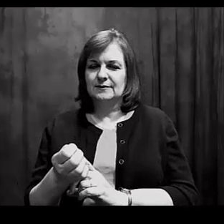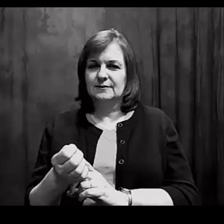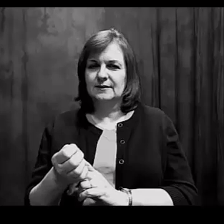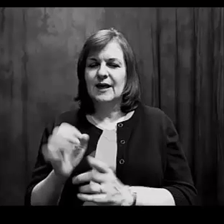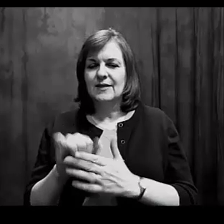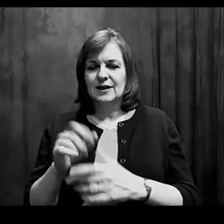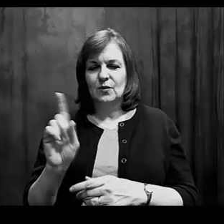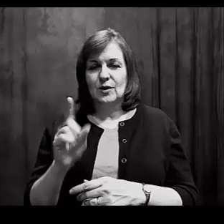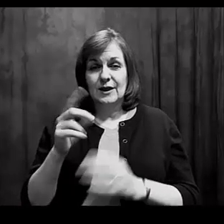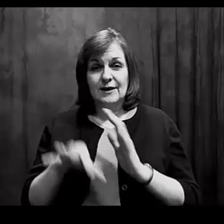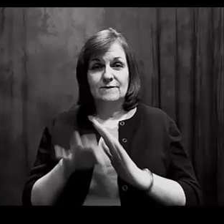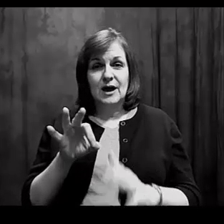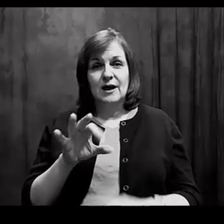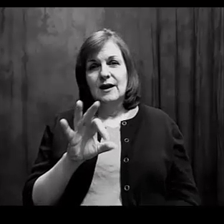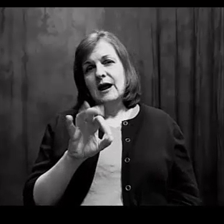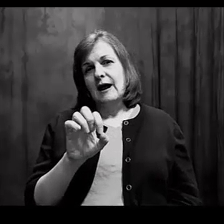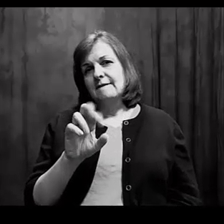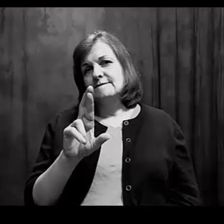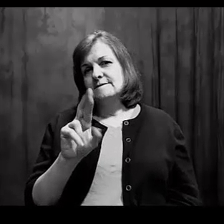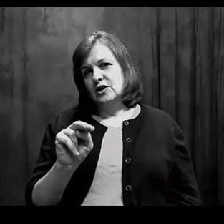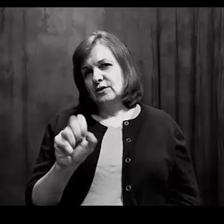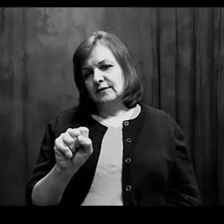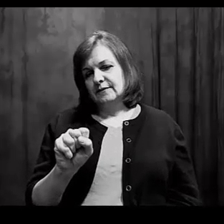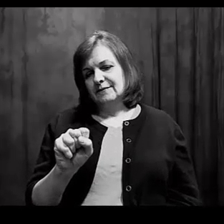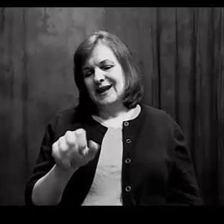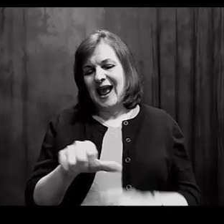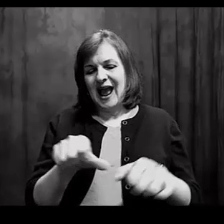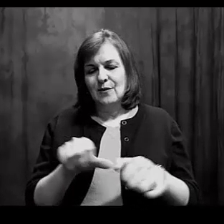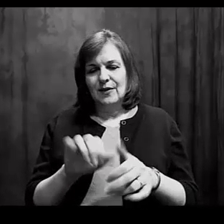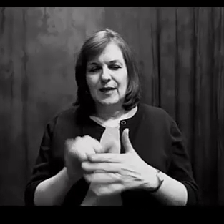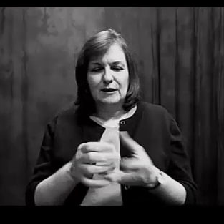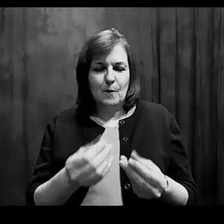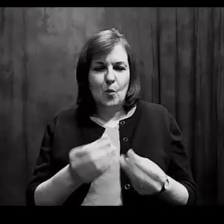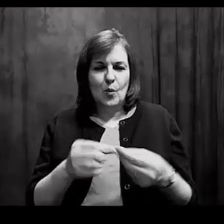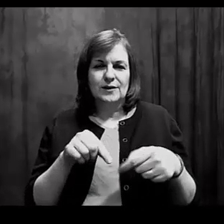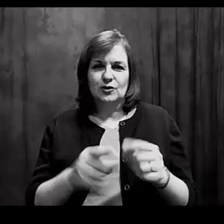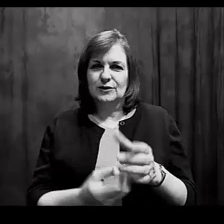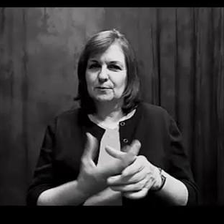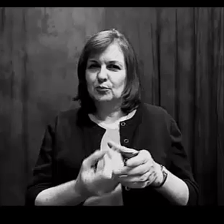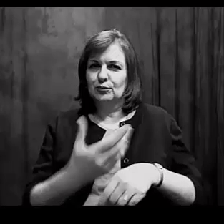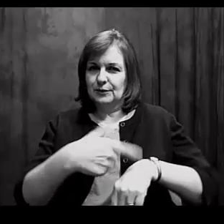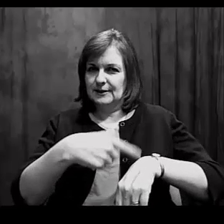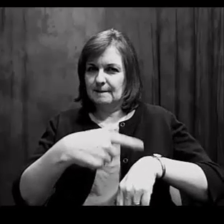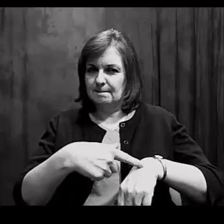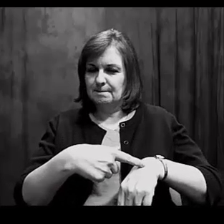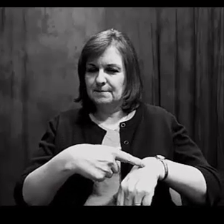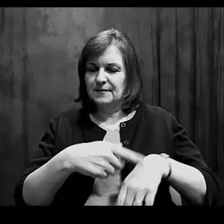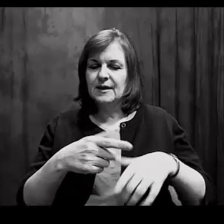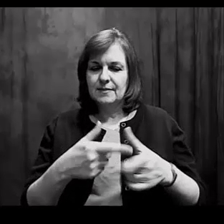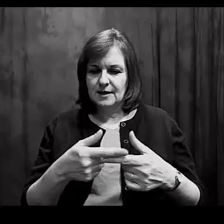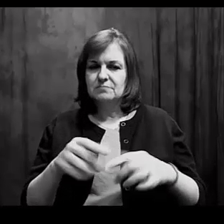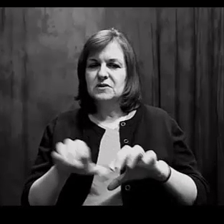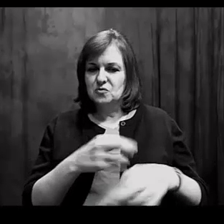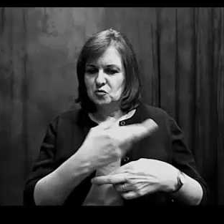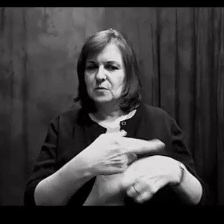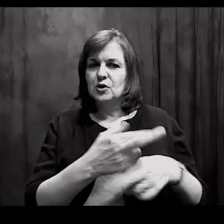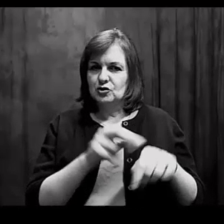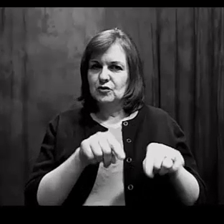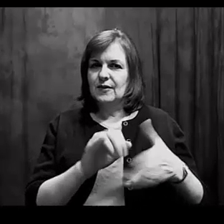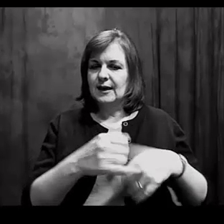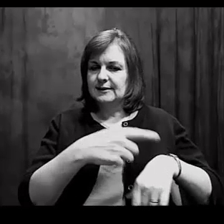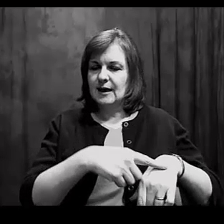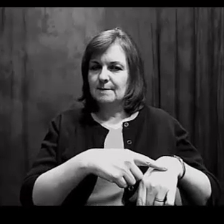at least part of the year, they're going to have to be in wet environments. And that's typically where we find ferns, is in areas that are